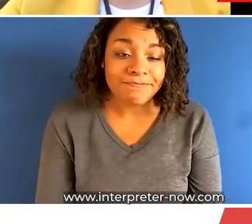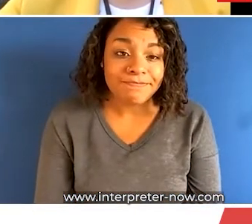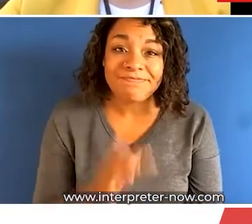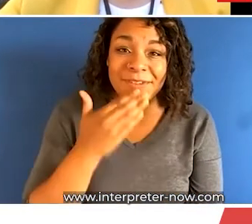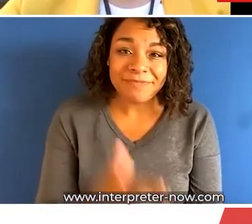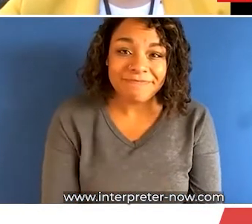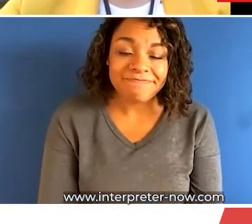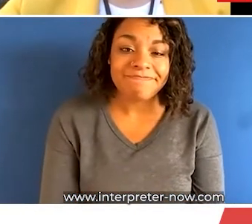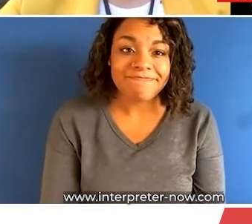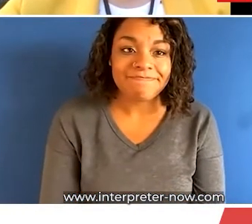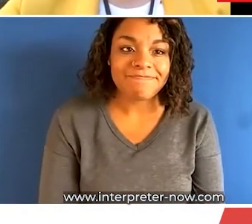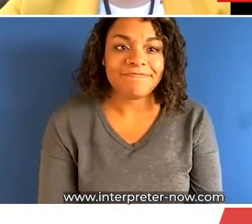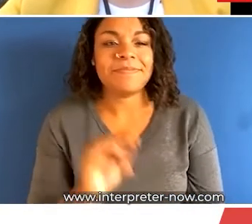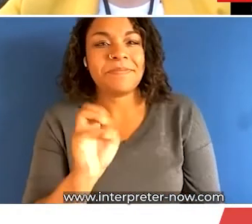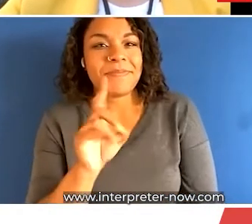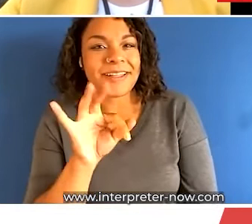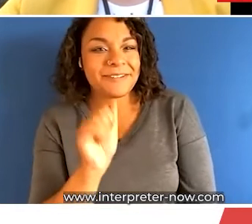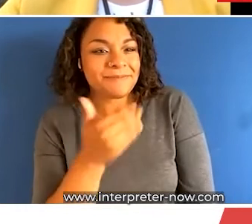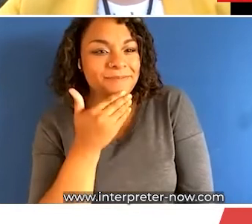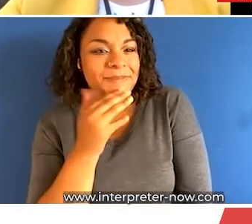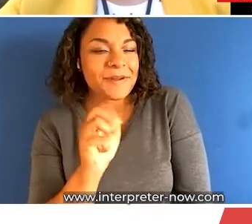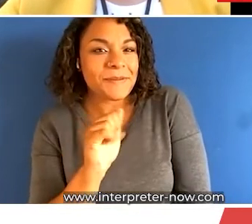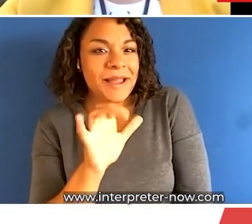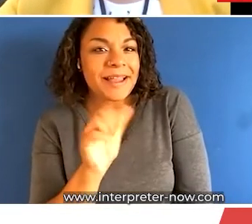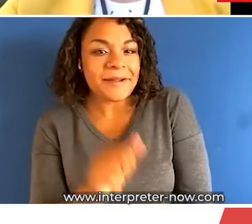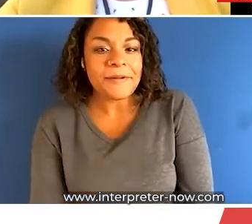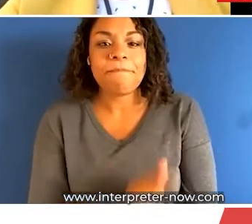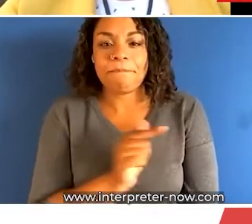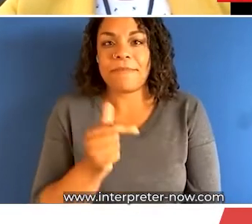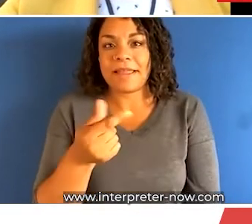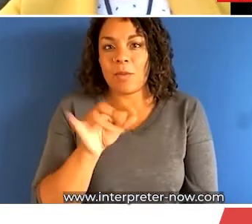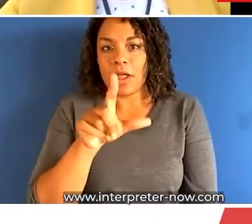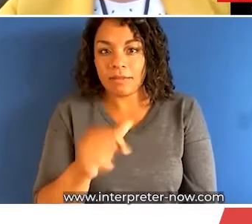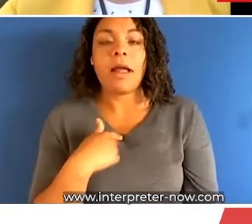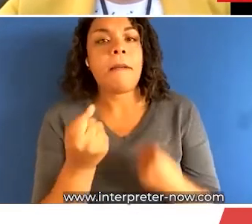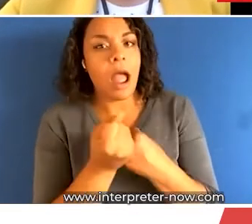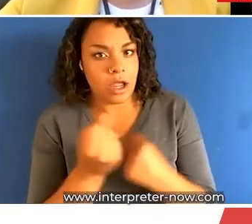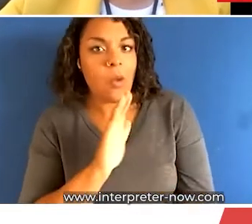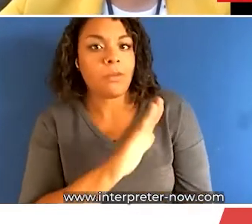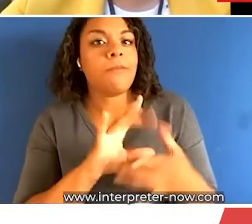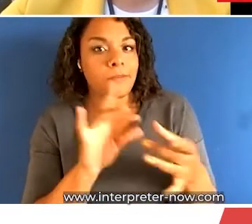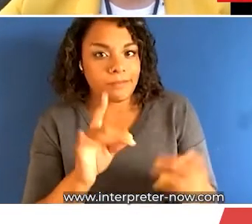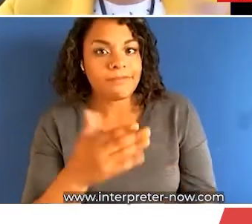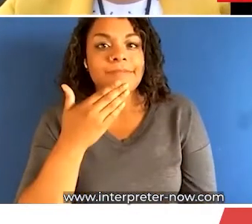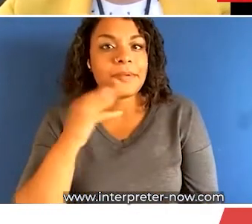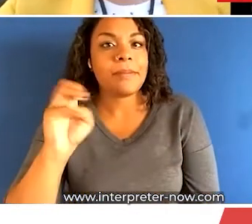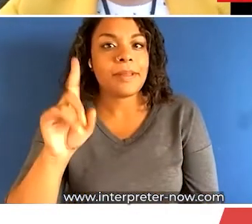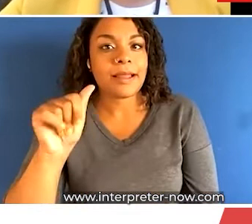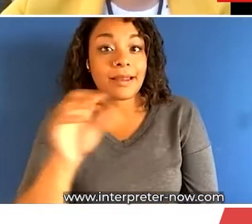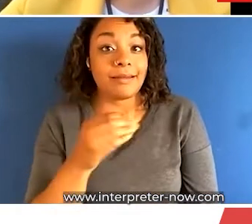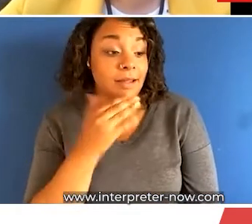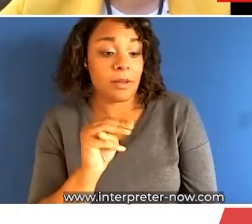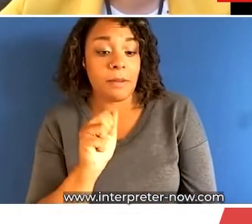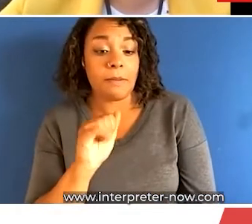Thank you. Awesome. Thanks, Maica. So I echo Maica's statements. Thank you, Melinda and Maica, for